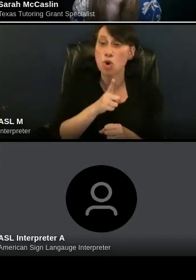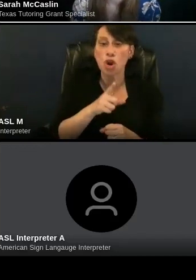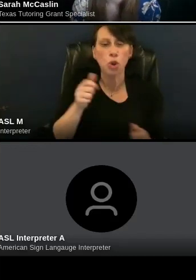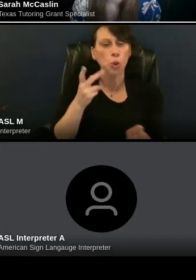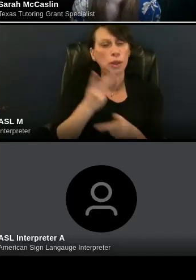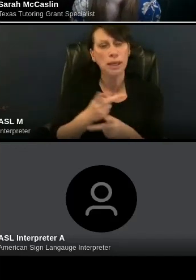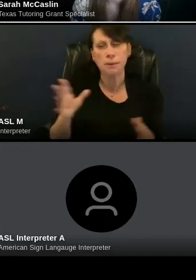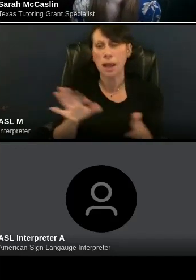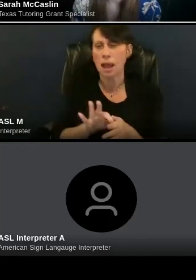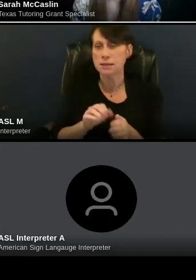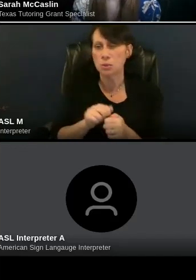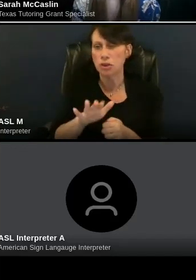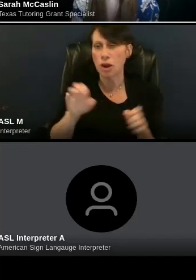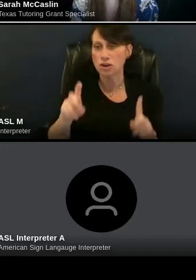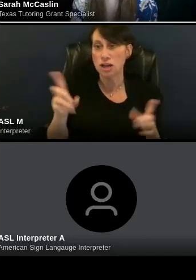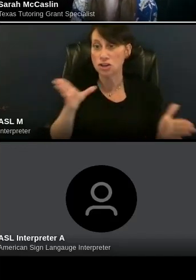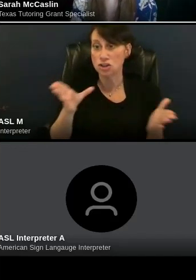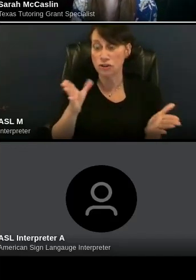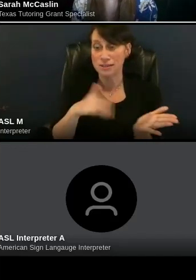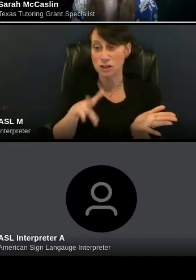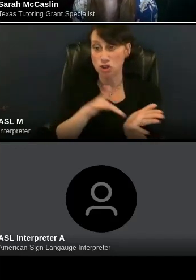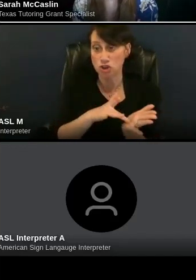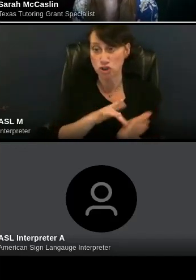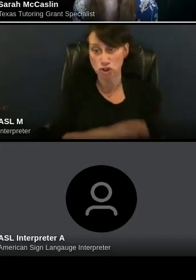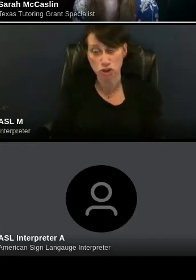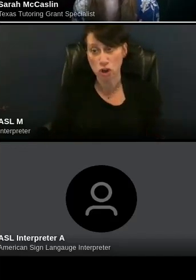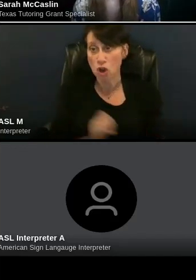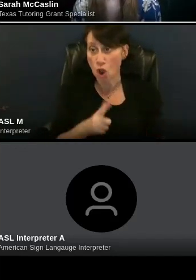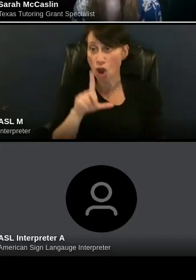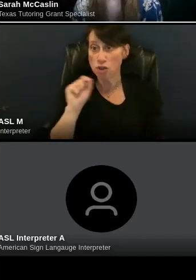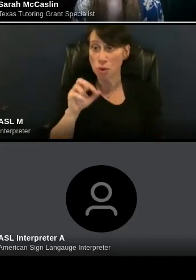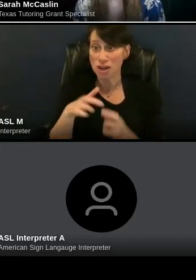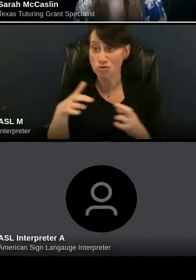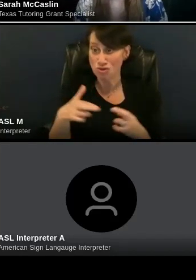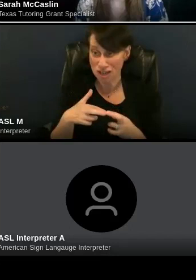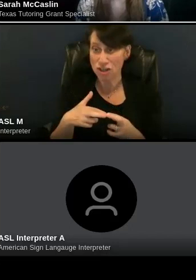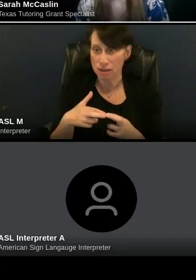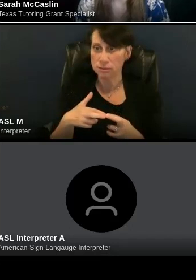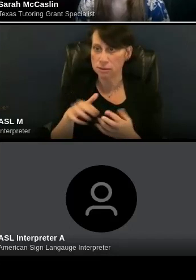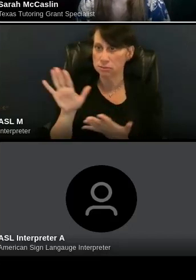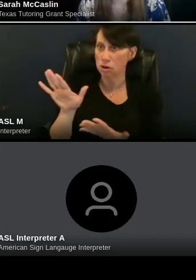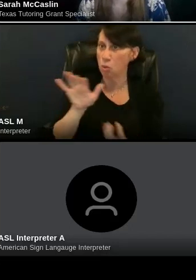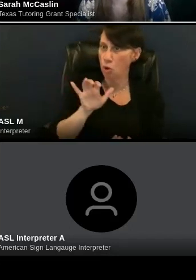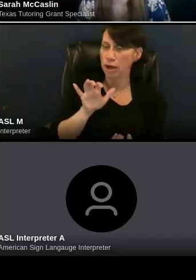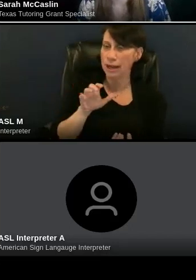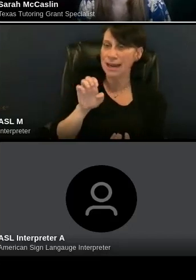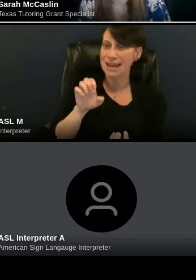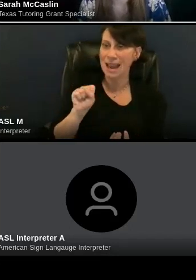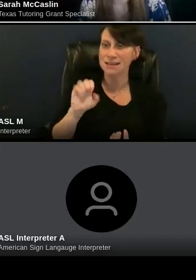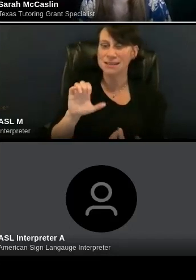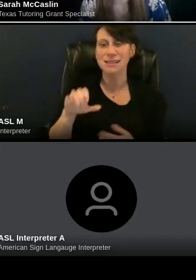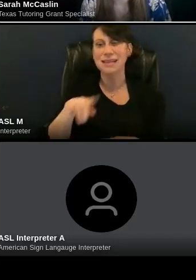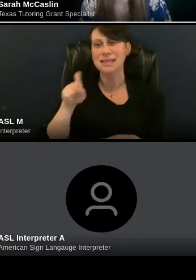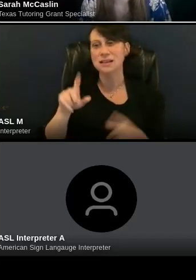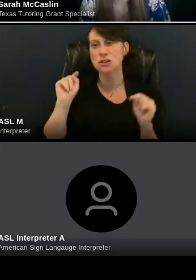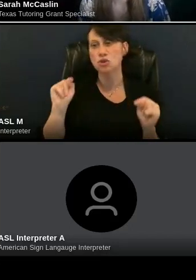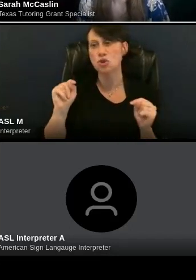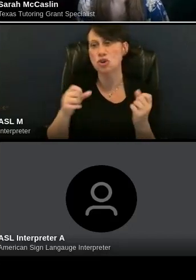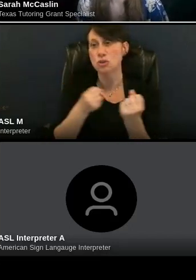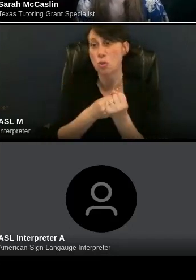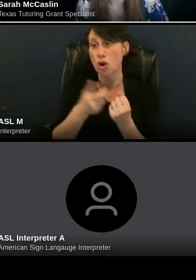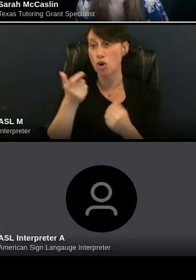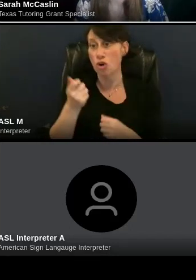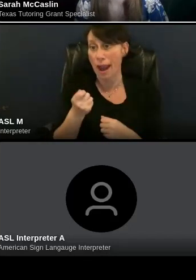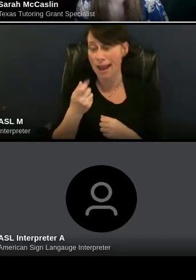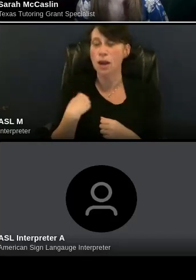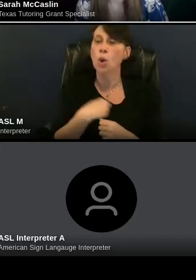connected with your education service center. All 20 regions have been awarded a ESC Texas Tutor Support Grant.